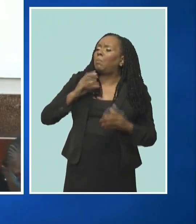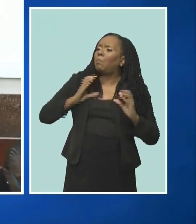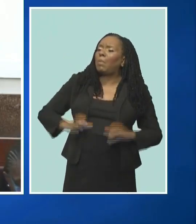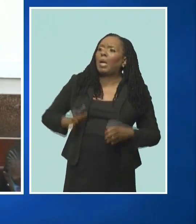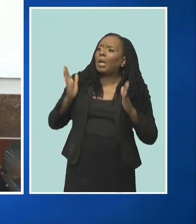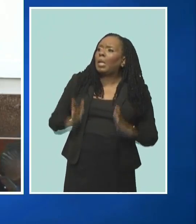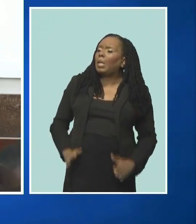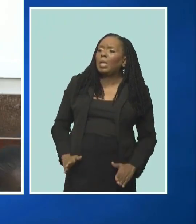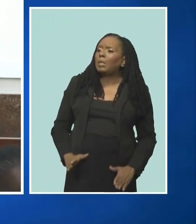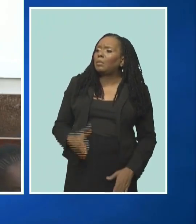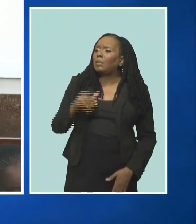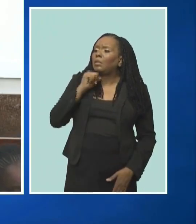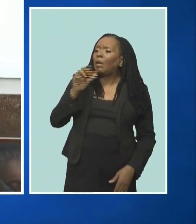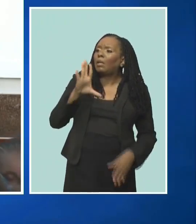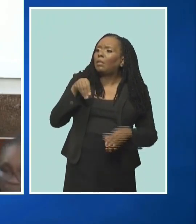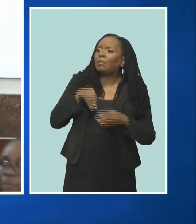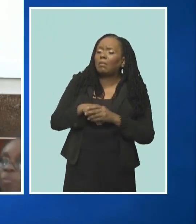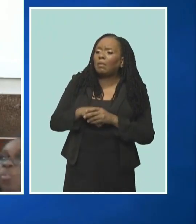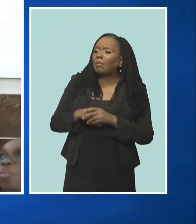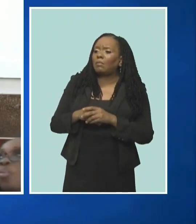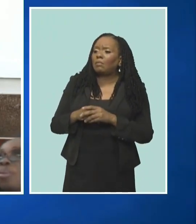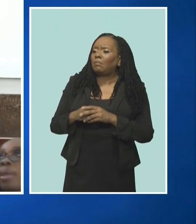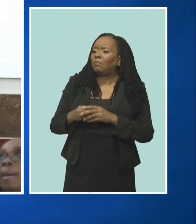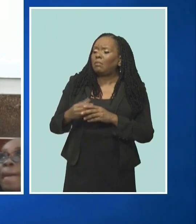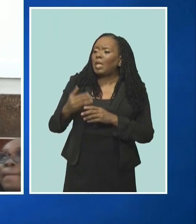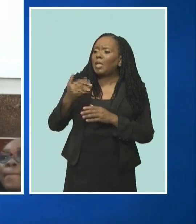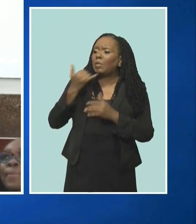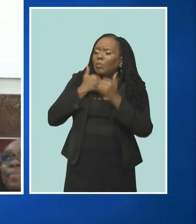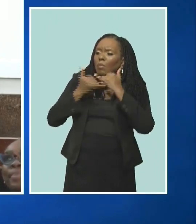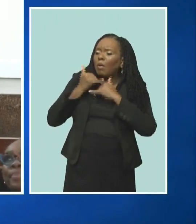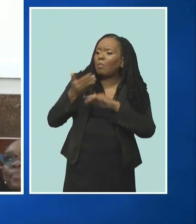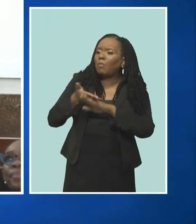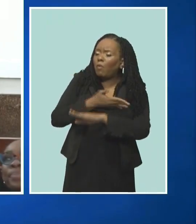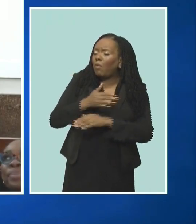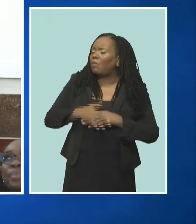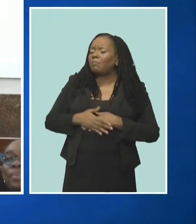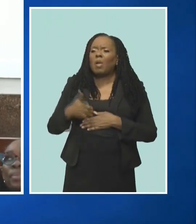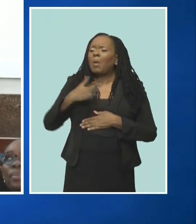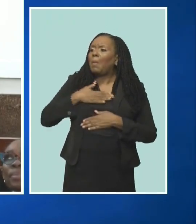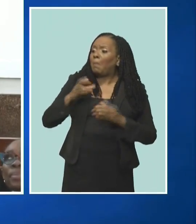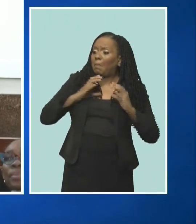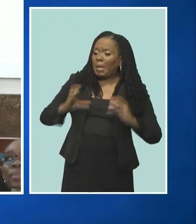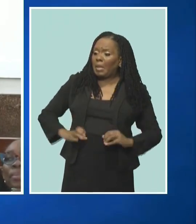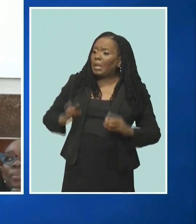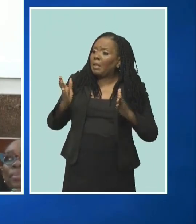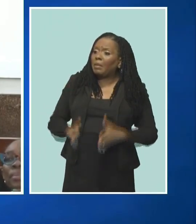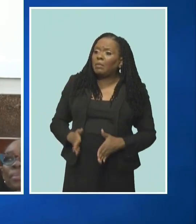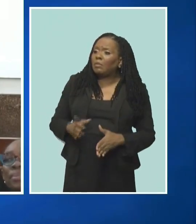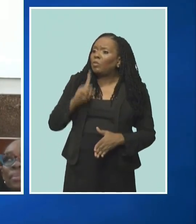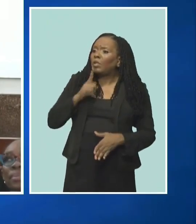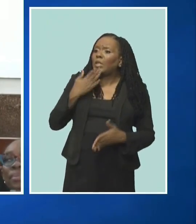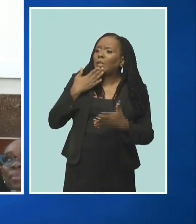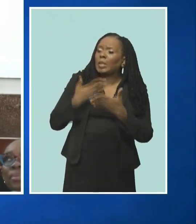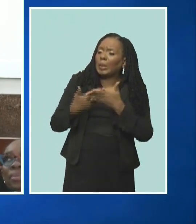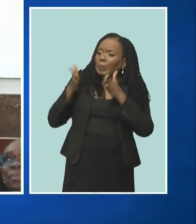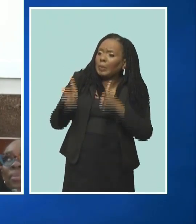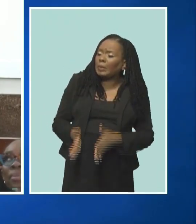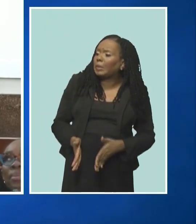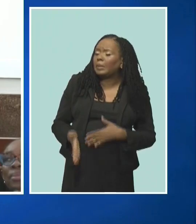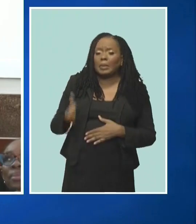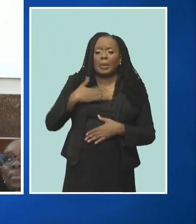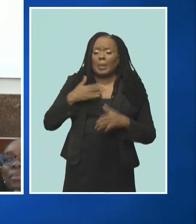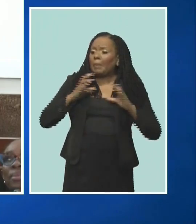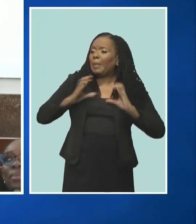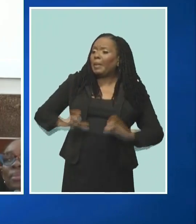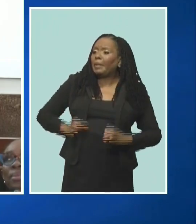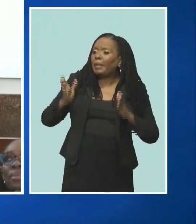My client is no flight risk. My client is a good and outstanding citizen of the community. All